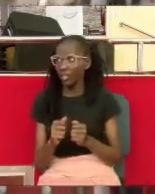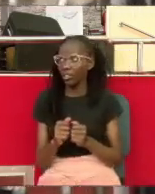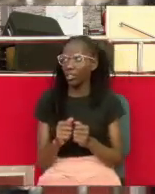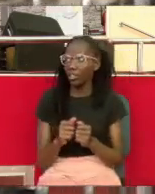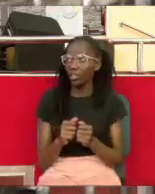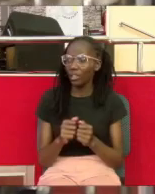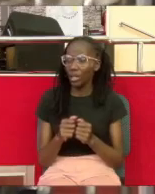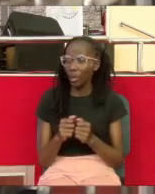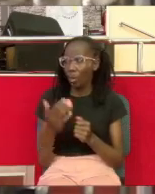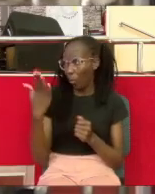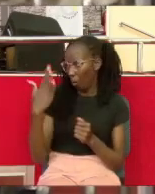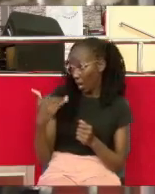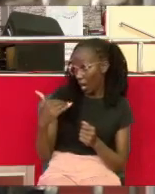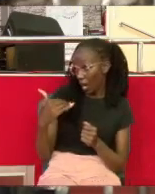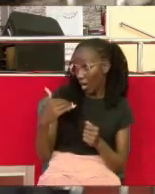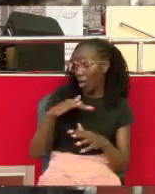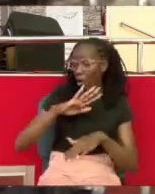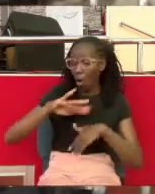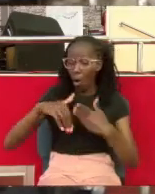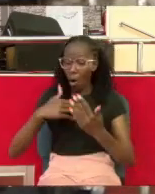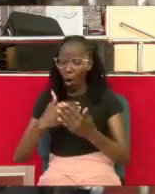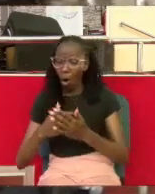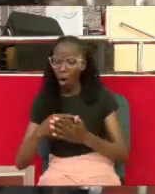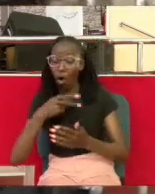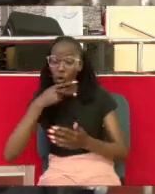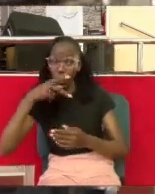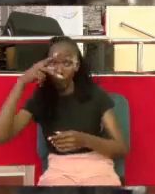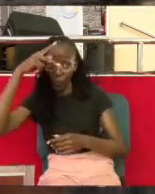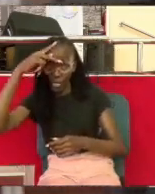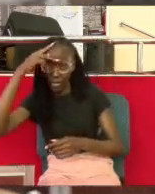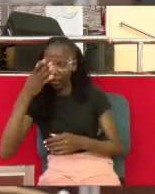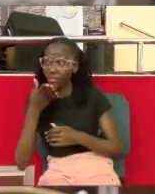all parents kind of are equal.